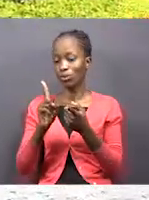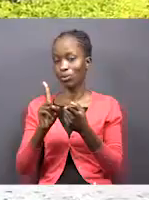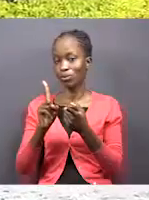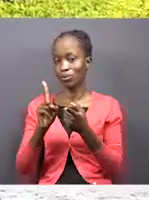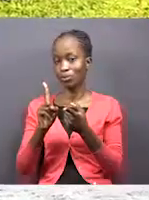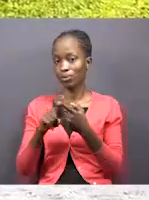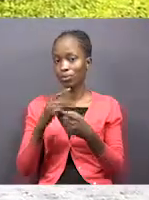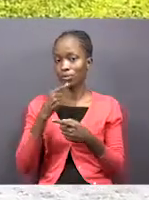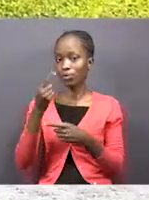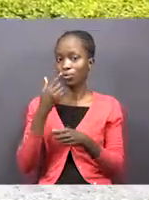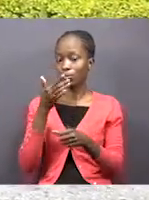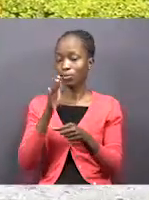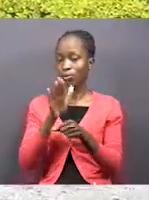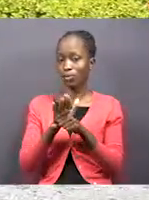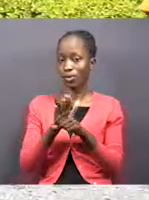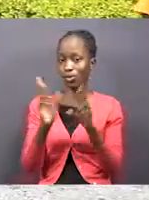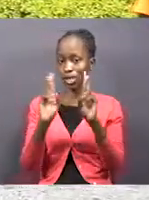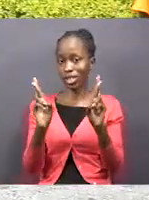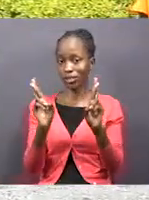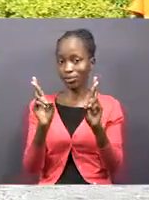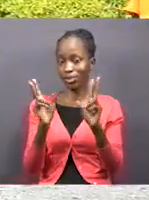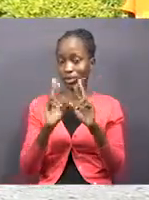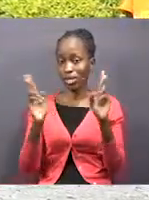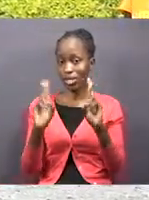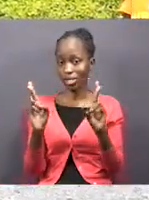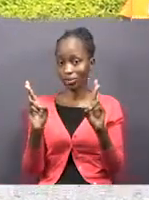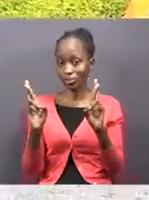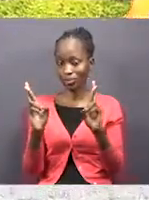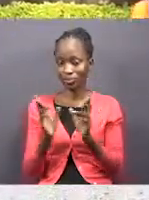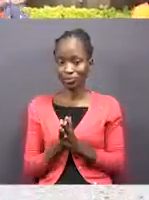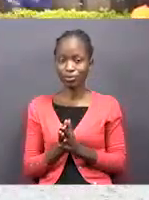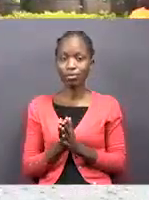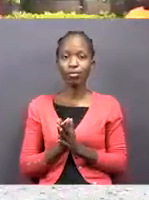Are you ready? Are you ready? Are you ready? Put your hands up.